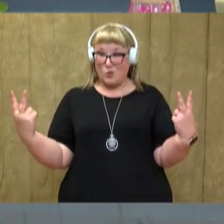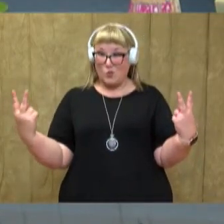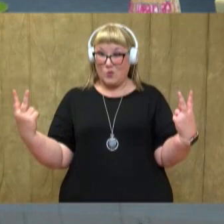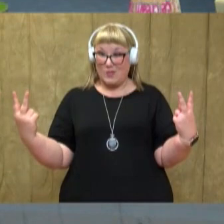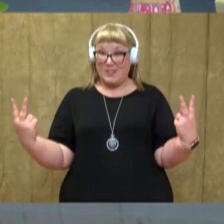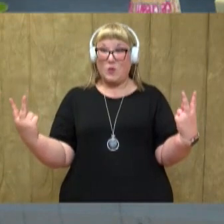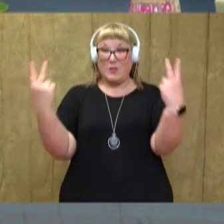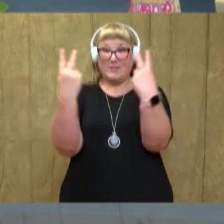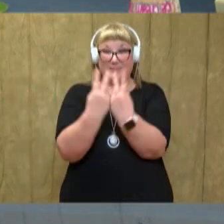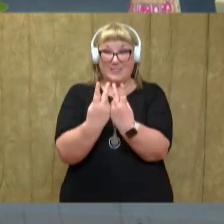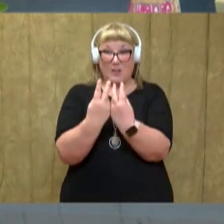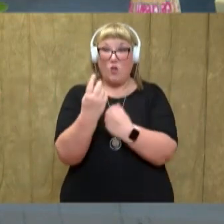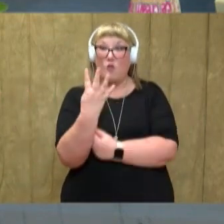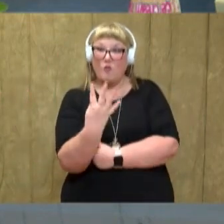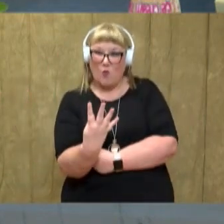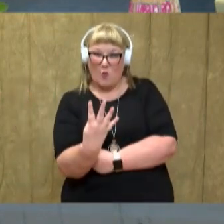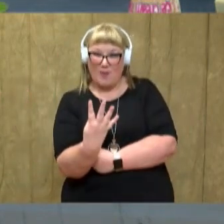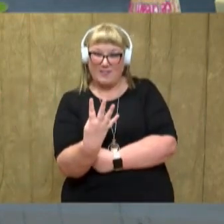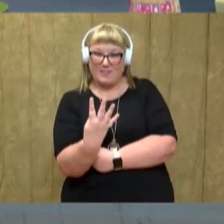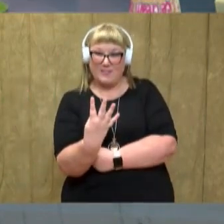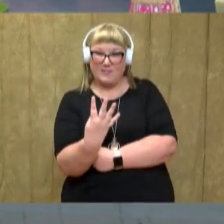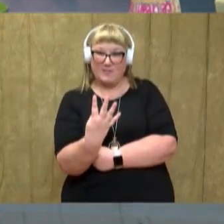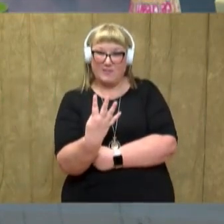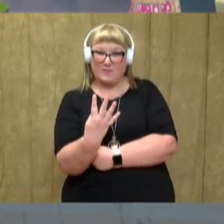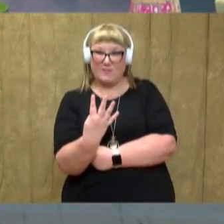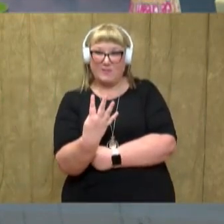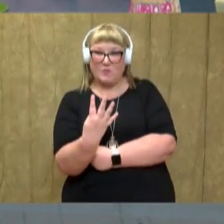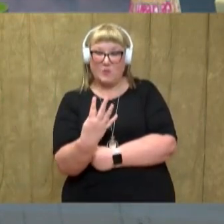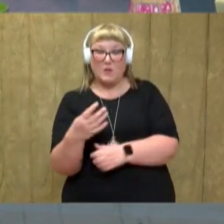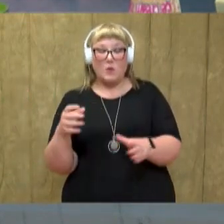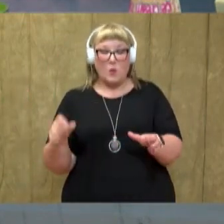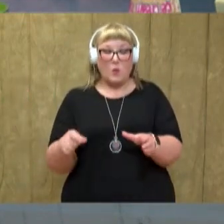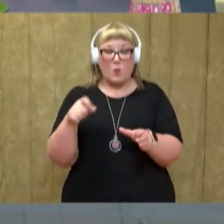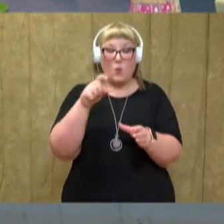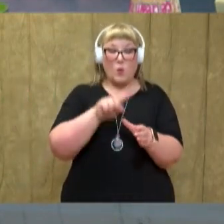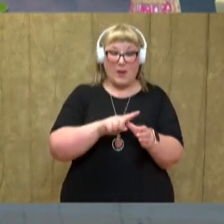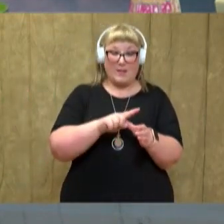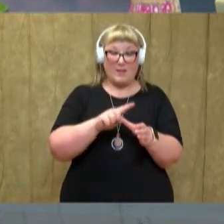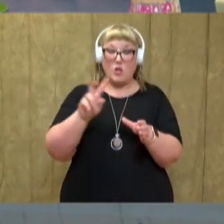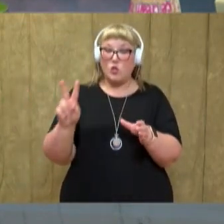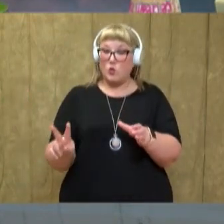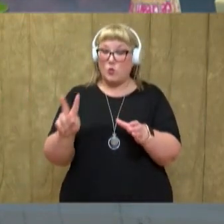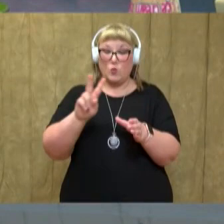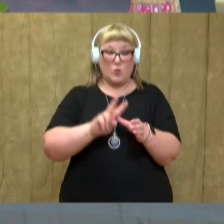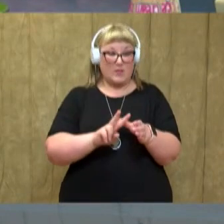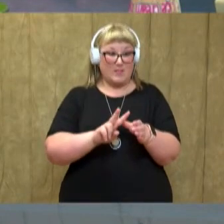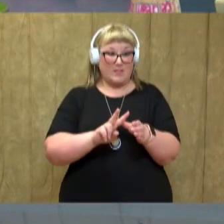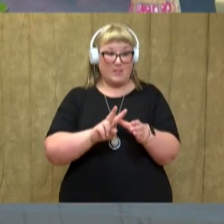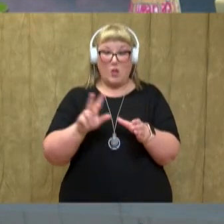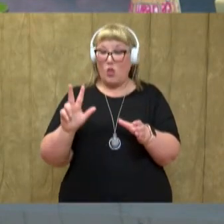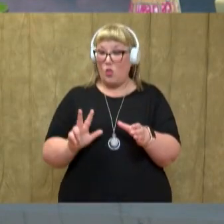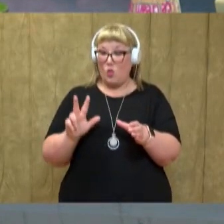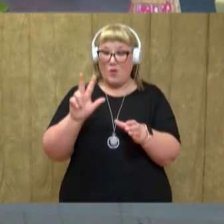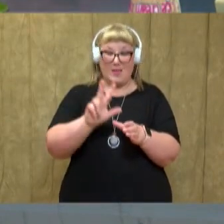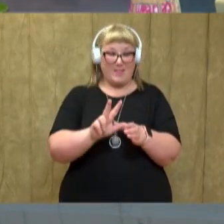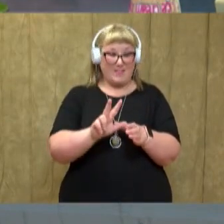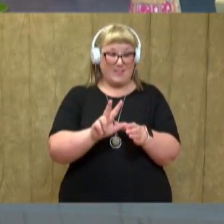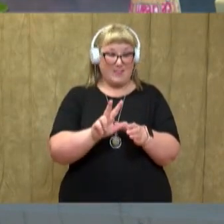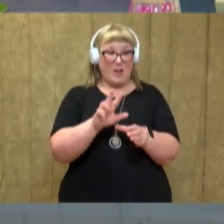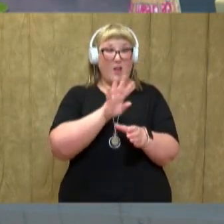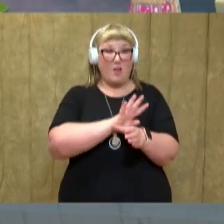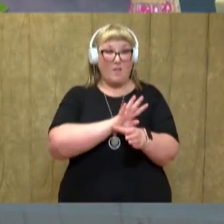2 equals 4. Let's put them back in our cup. 1, 2,